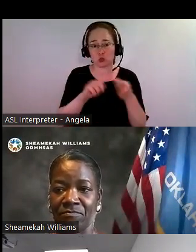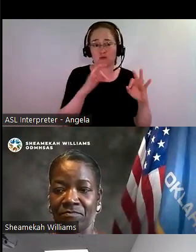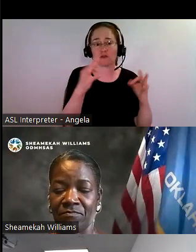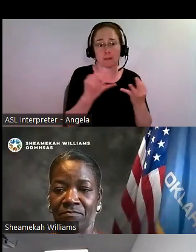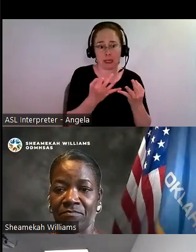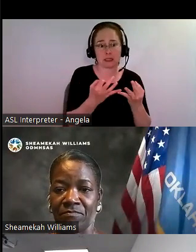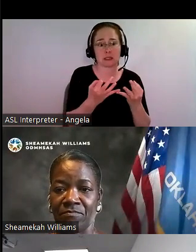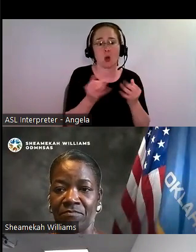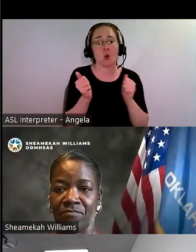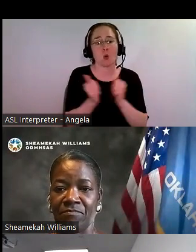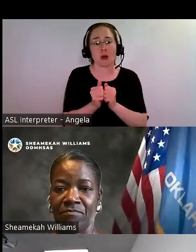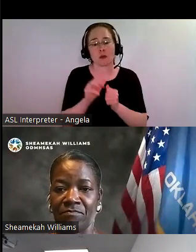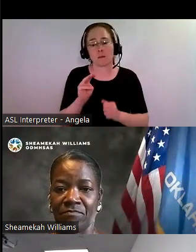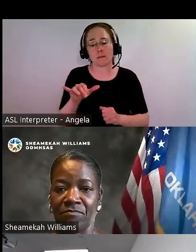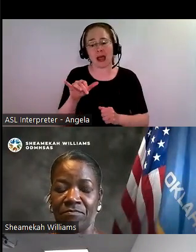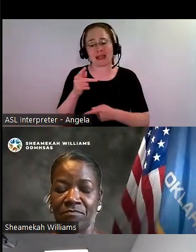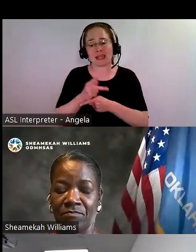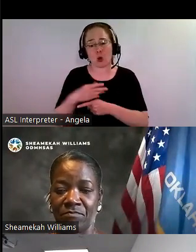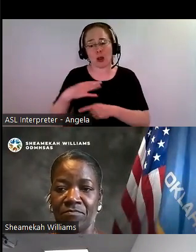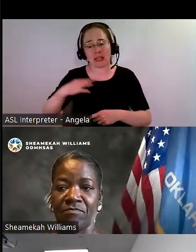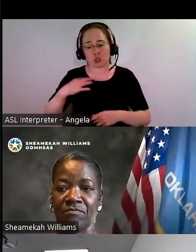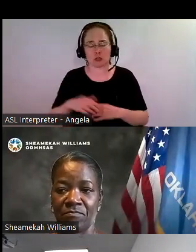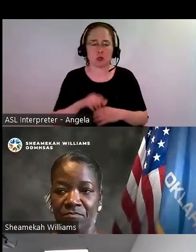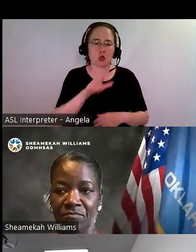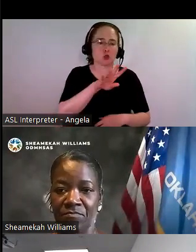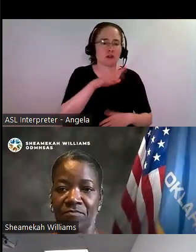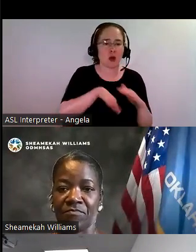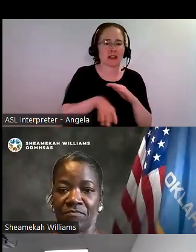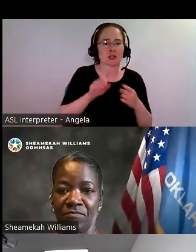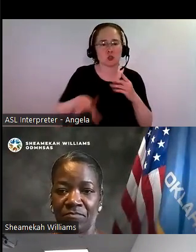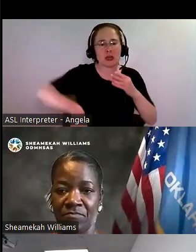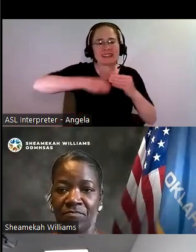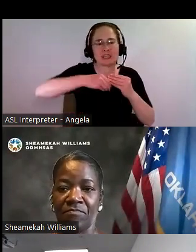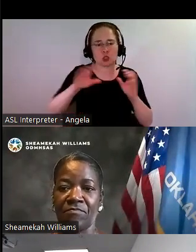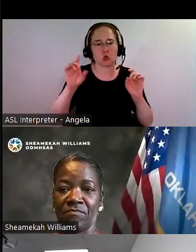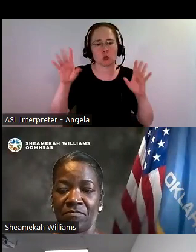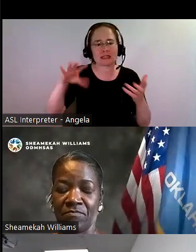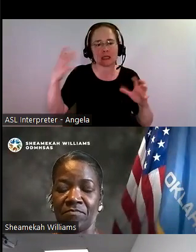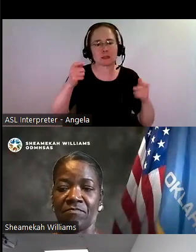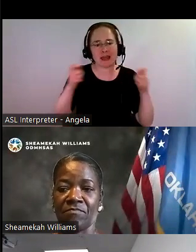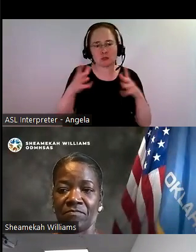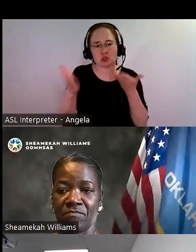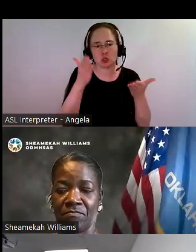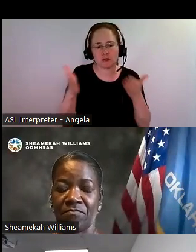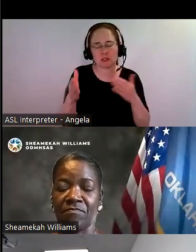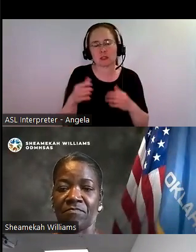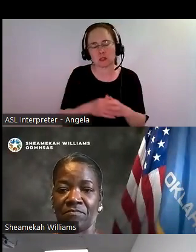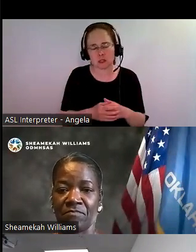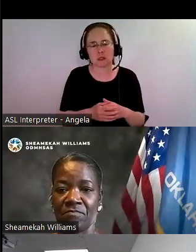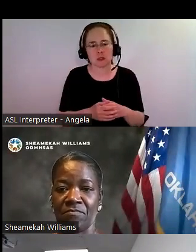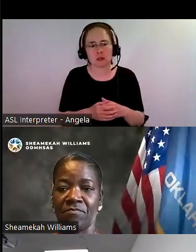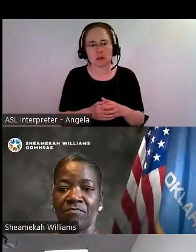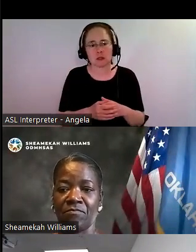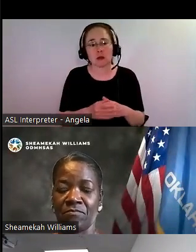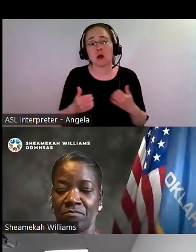MyCare application, providing 24 access to additional crisis management services and access to our general outpatient services.